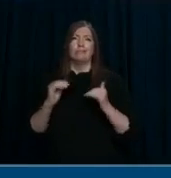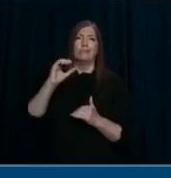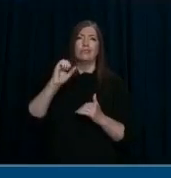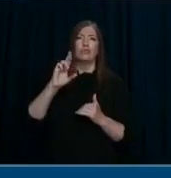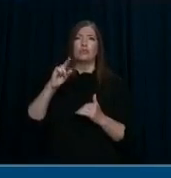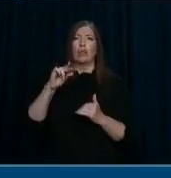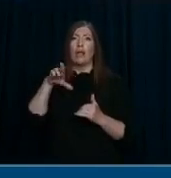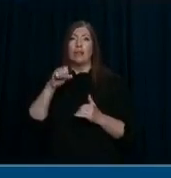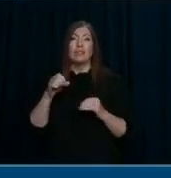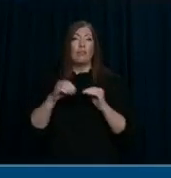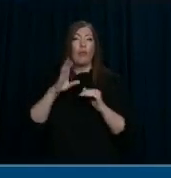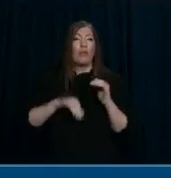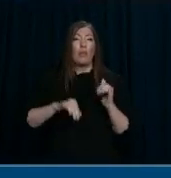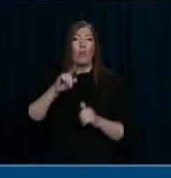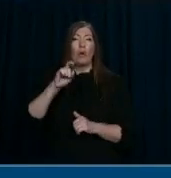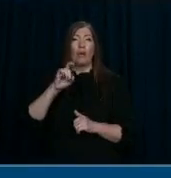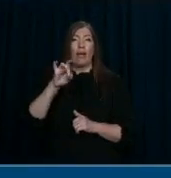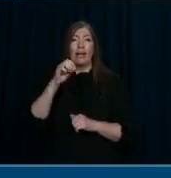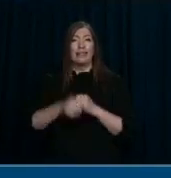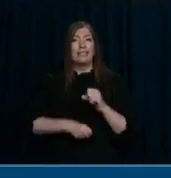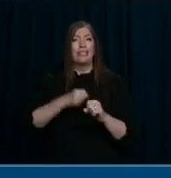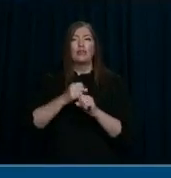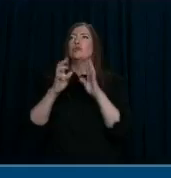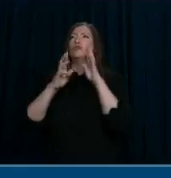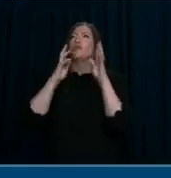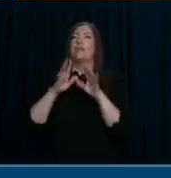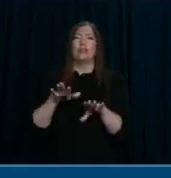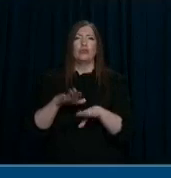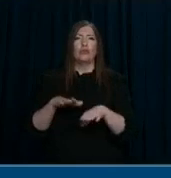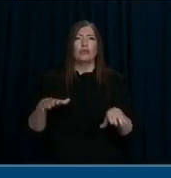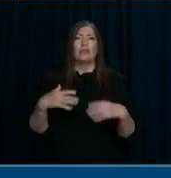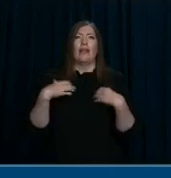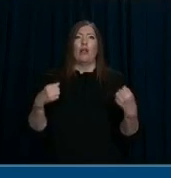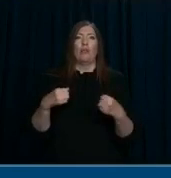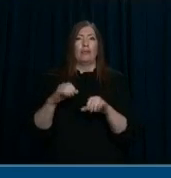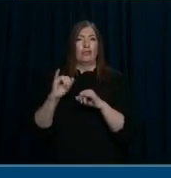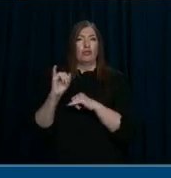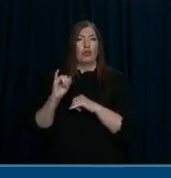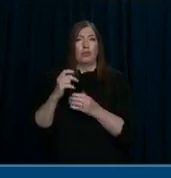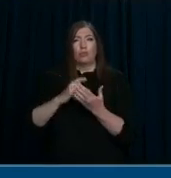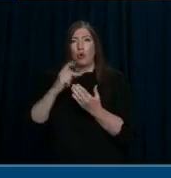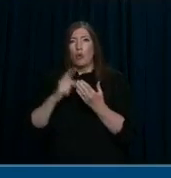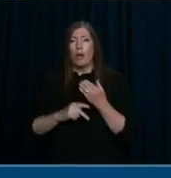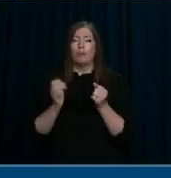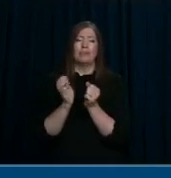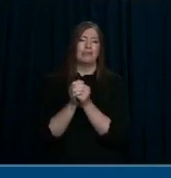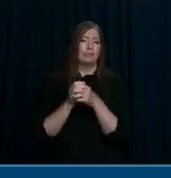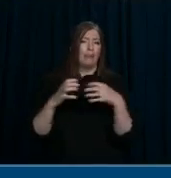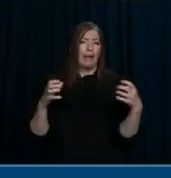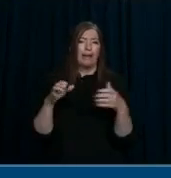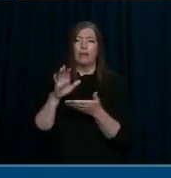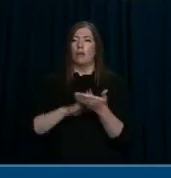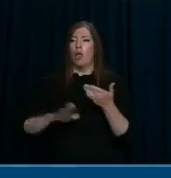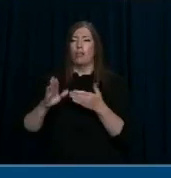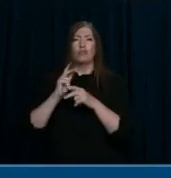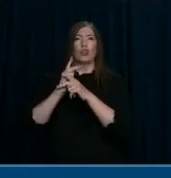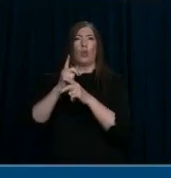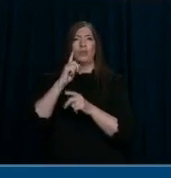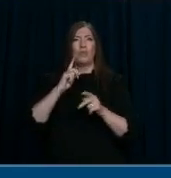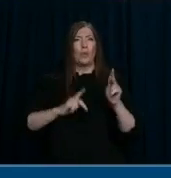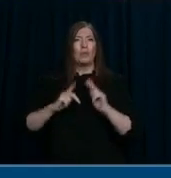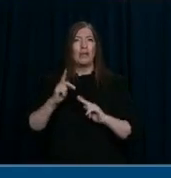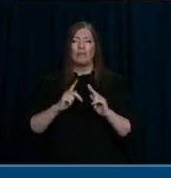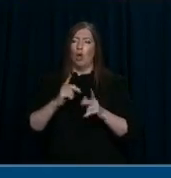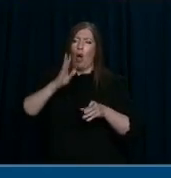180 years, to create the Children's Health Insurance Program, expand college loans for people. They got things